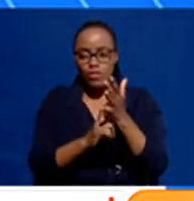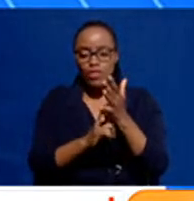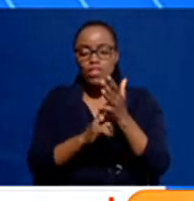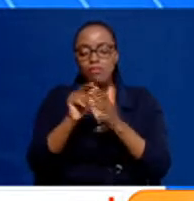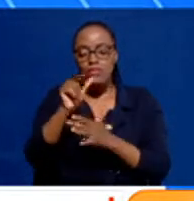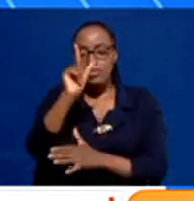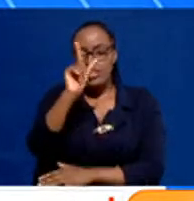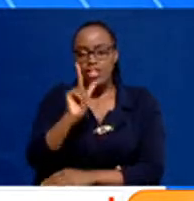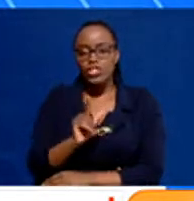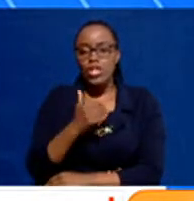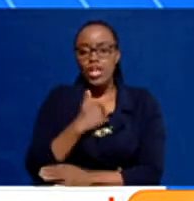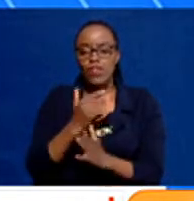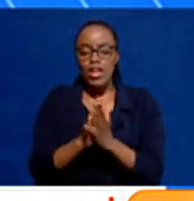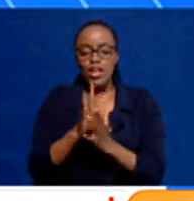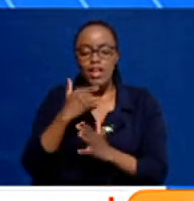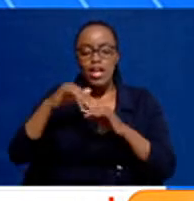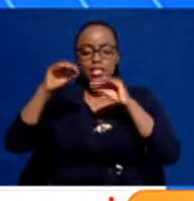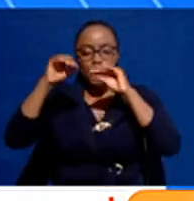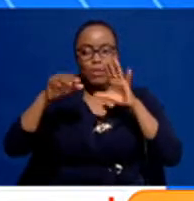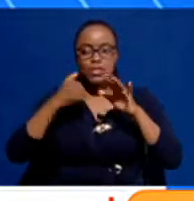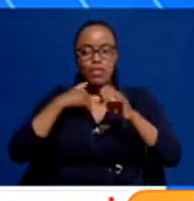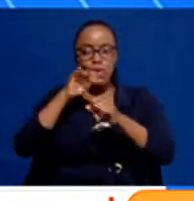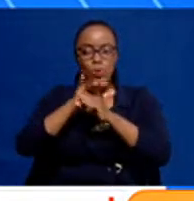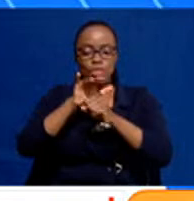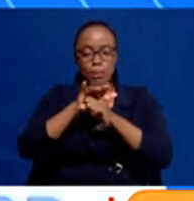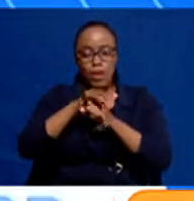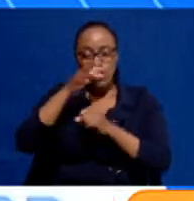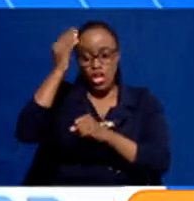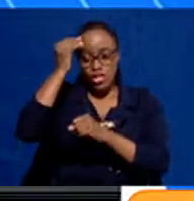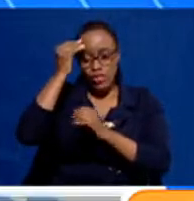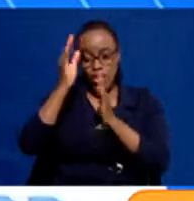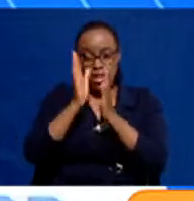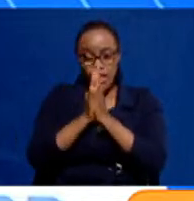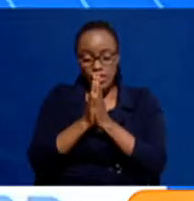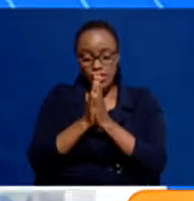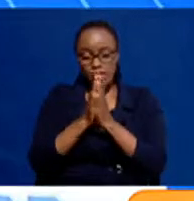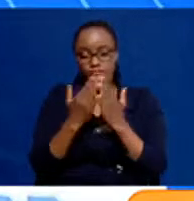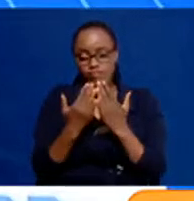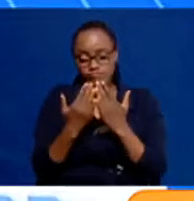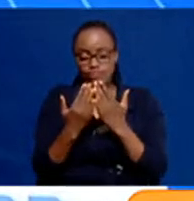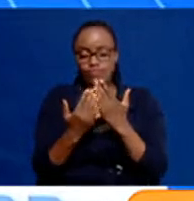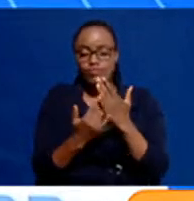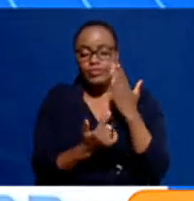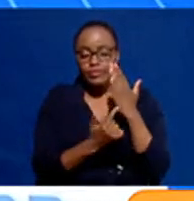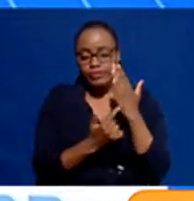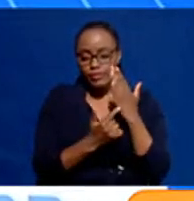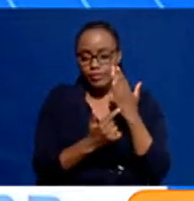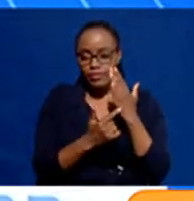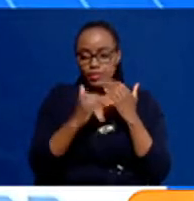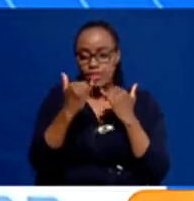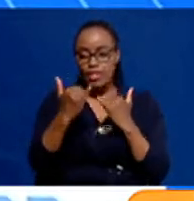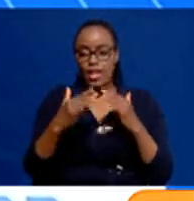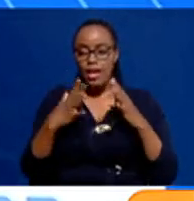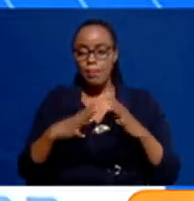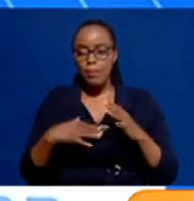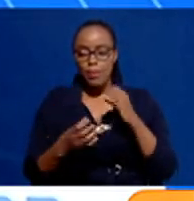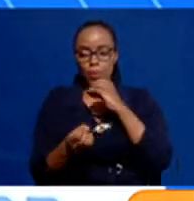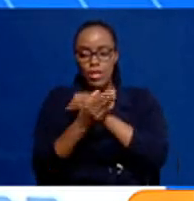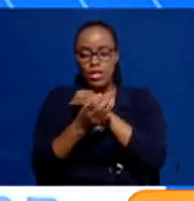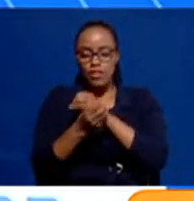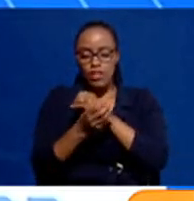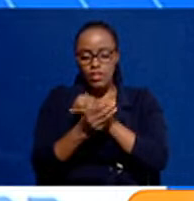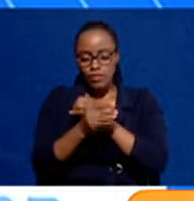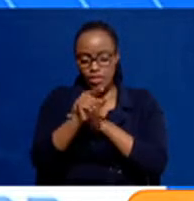region, and we are blessed with many educated and tech-savvy young people. We have defined the following